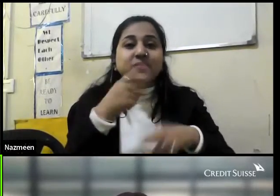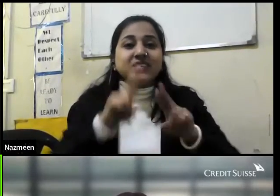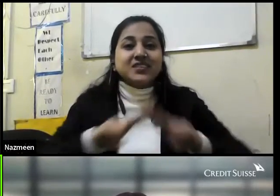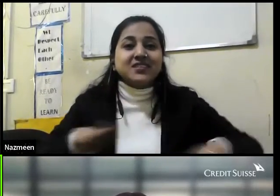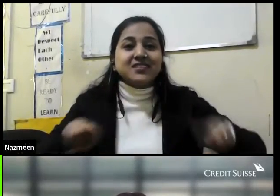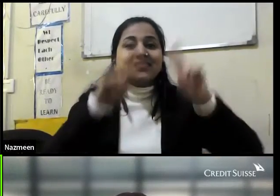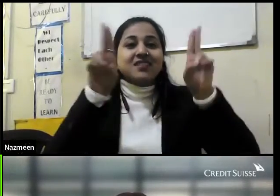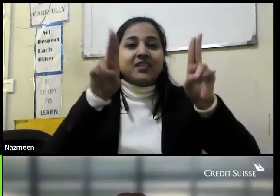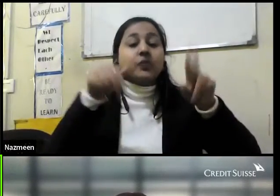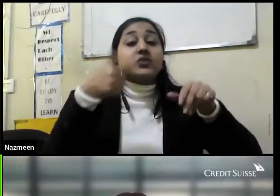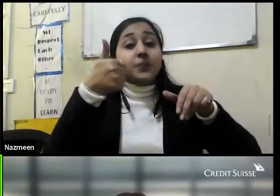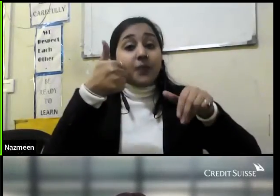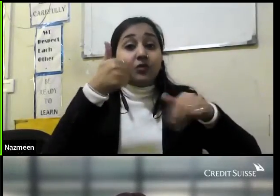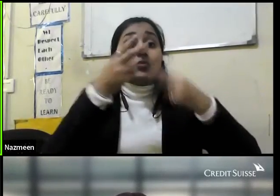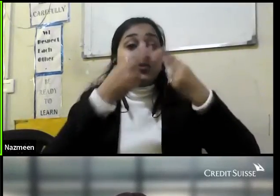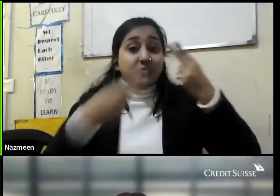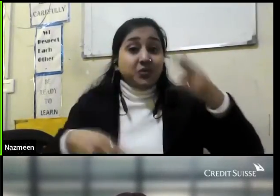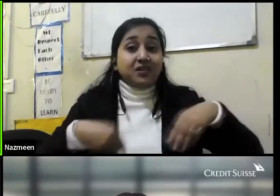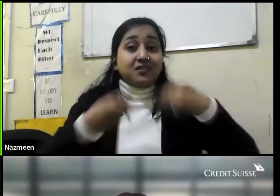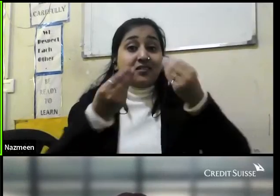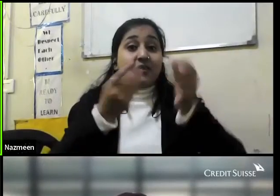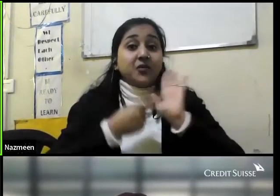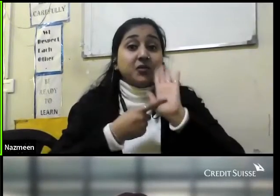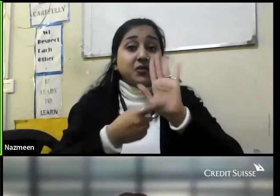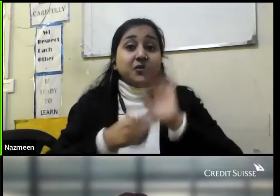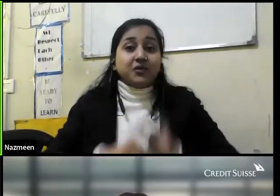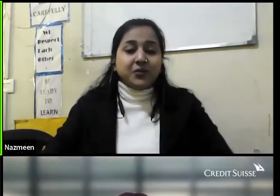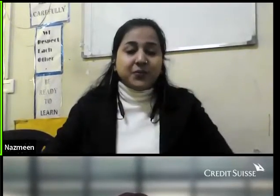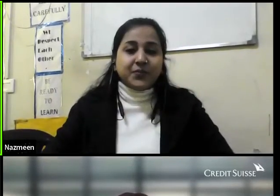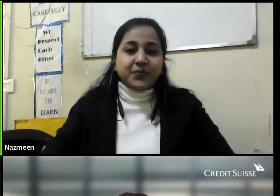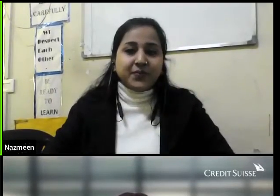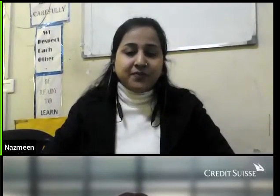to tell. Thank you, Rohit ji. Thank you very much.